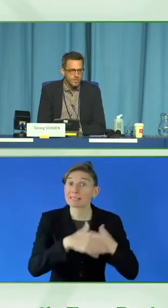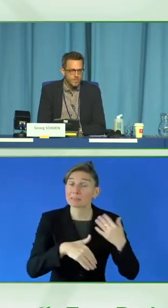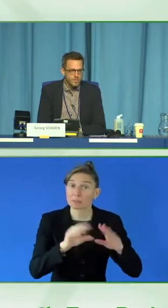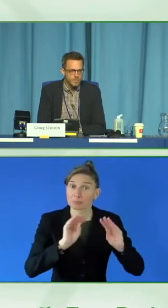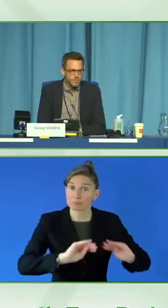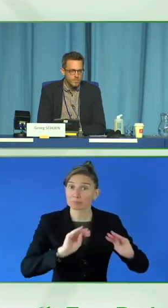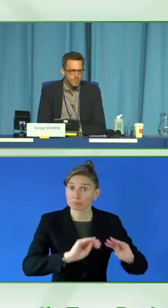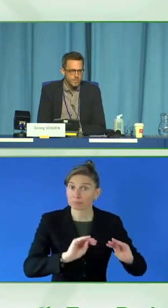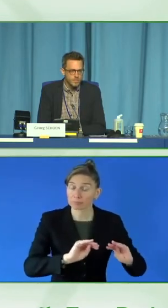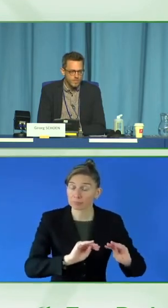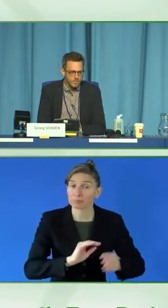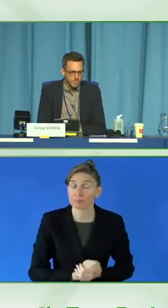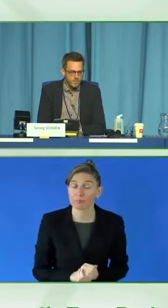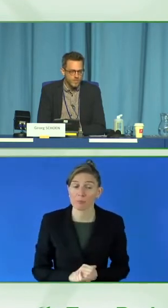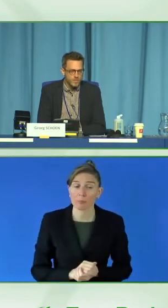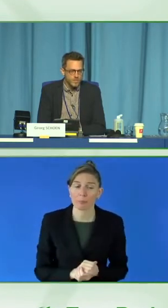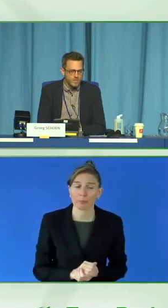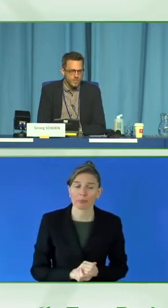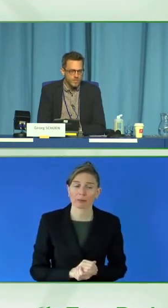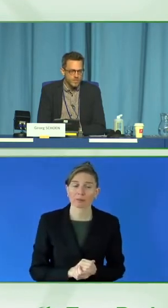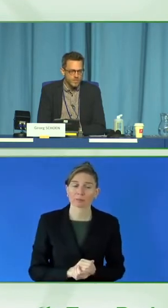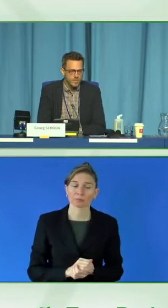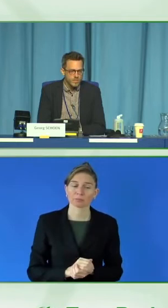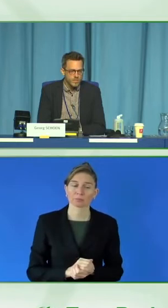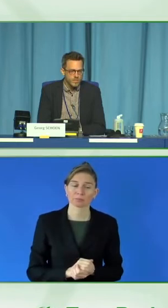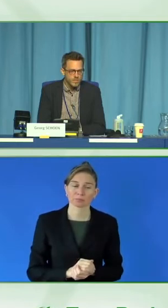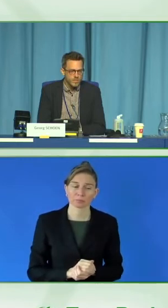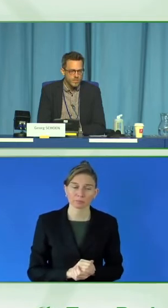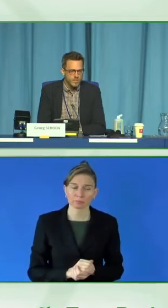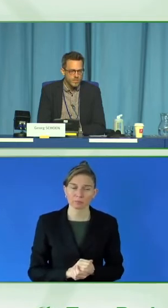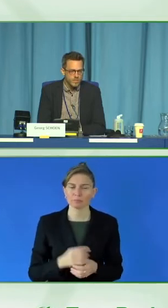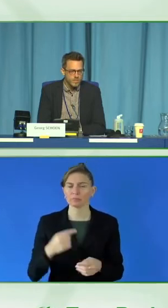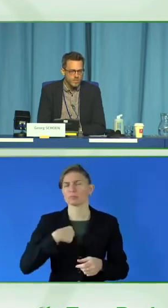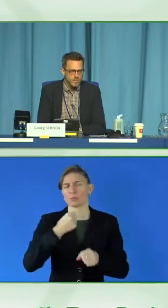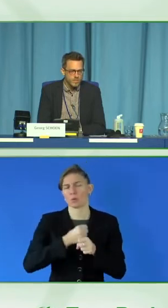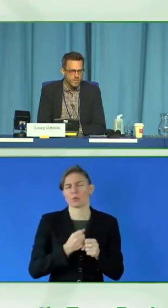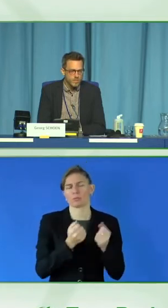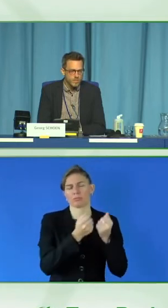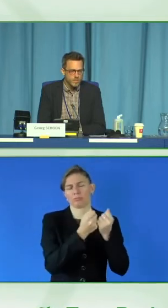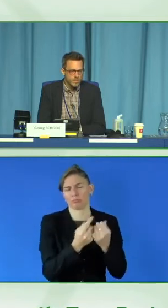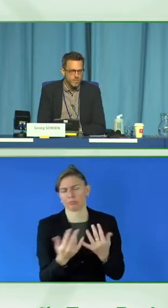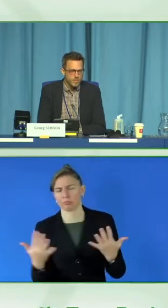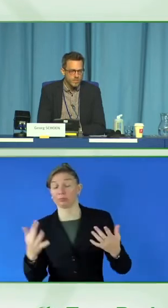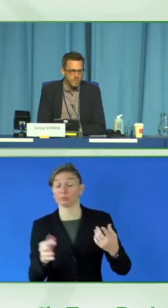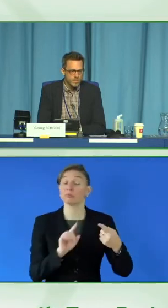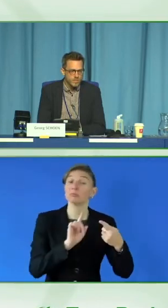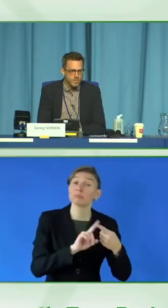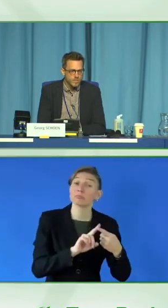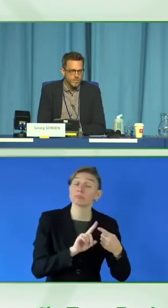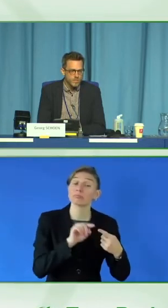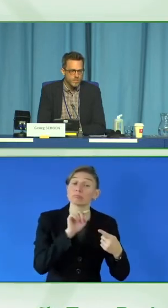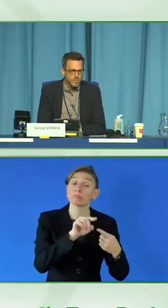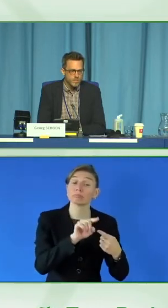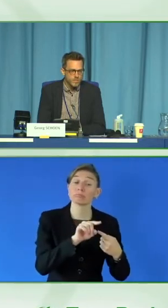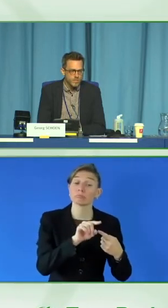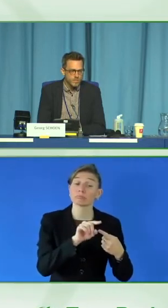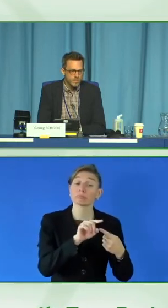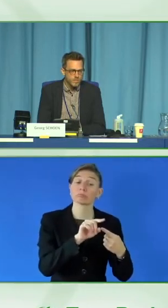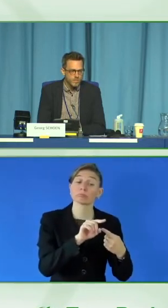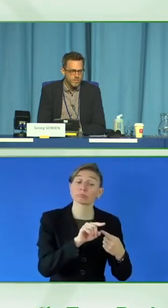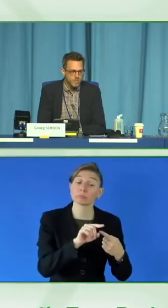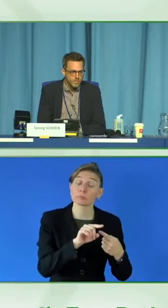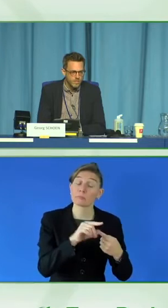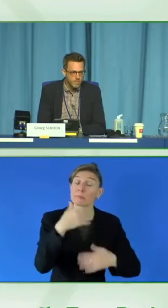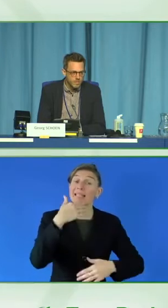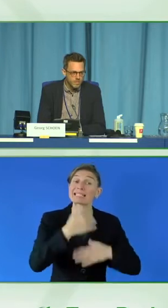things. Of course, we have a very active program to make the educators disabled friendly.